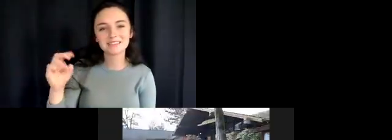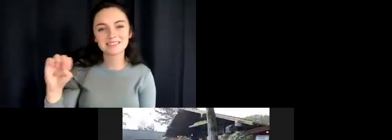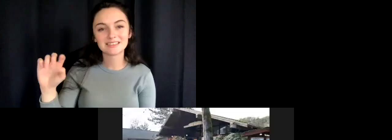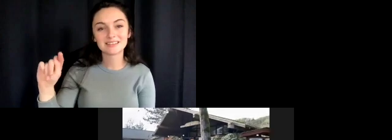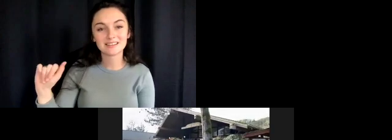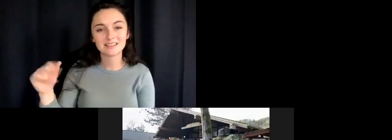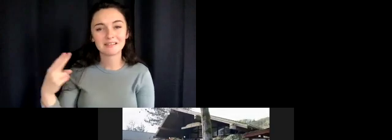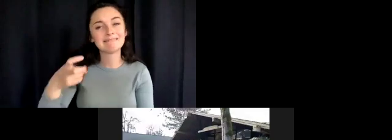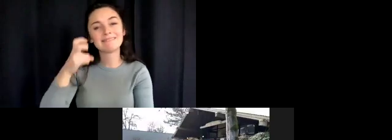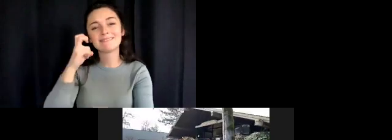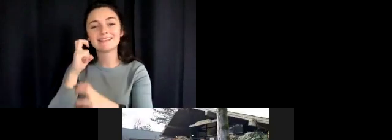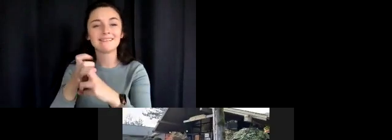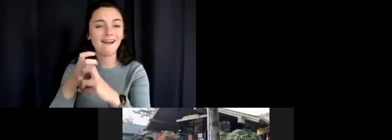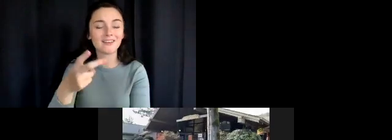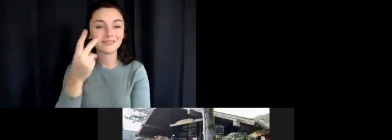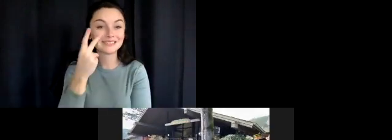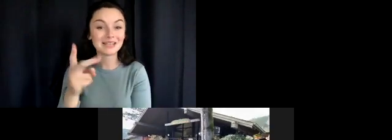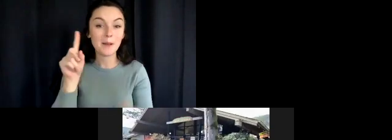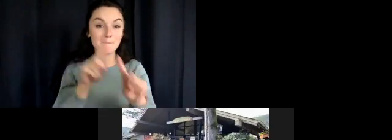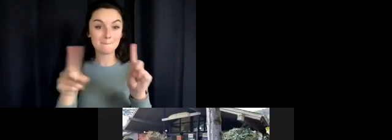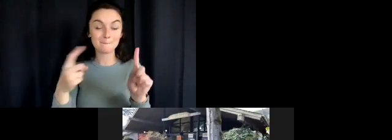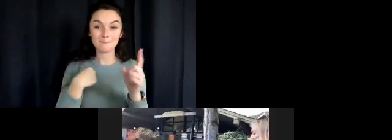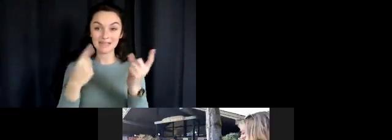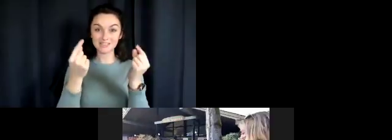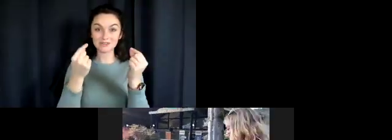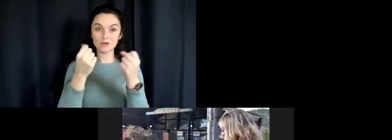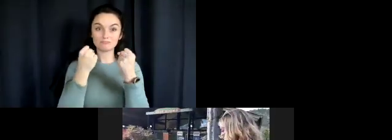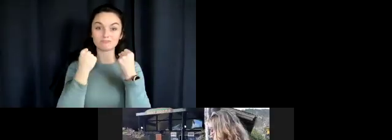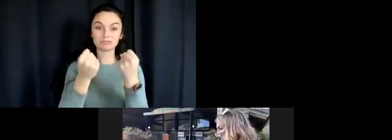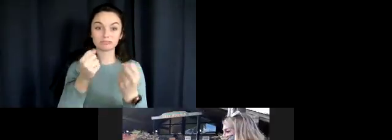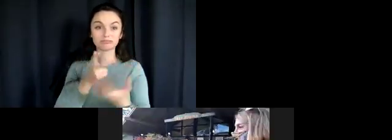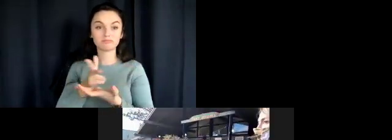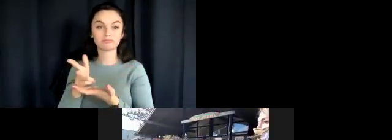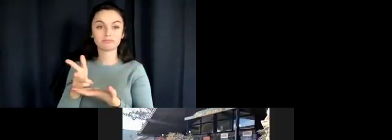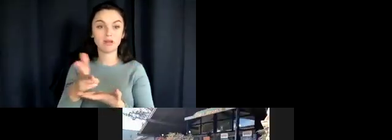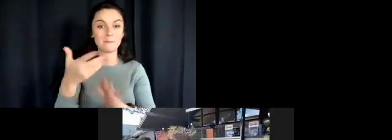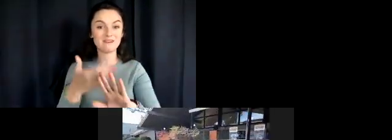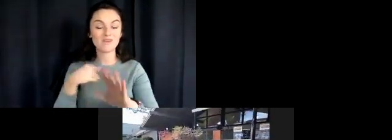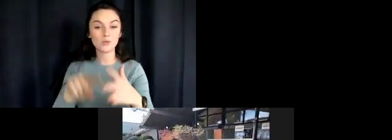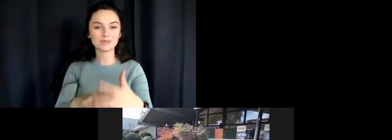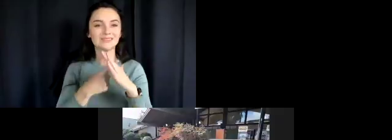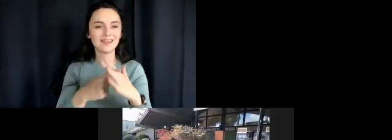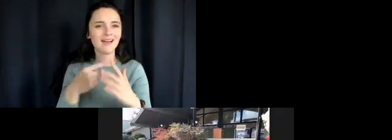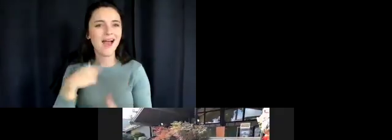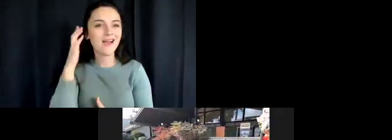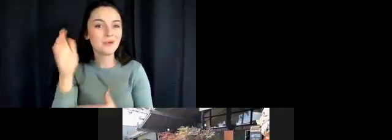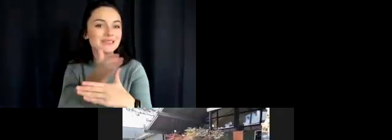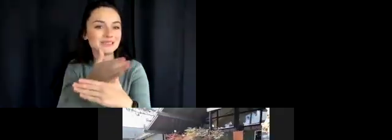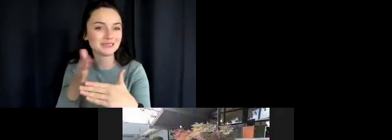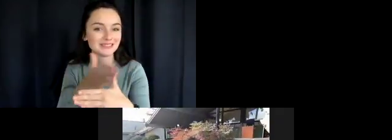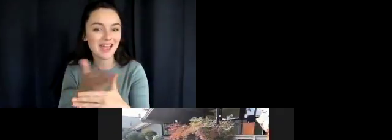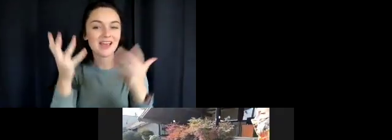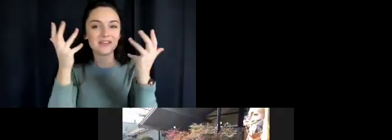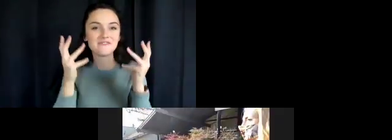I did a drive-through before we started this. And I will share that with you once I get it